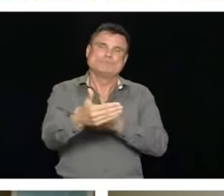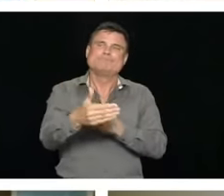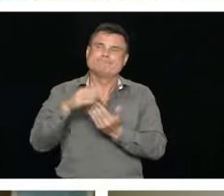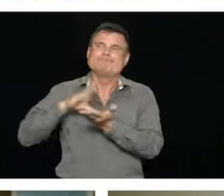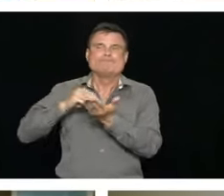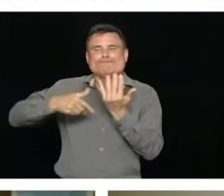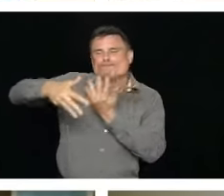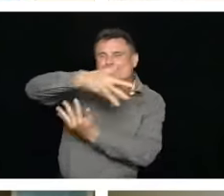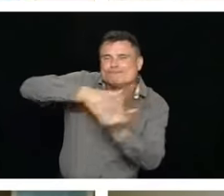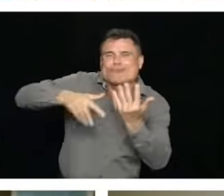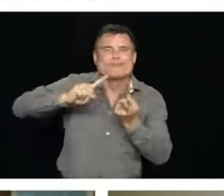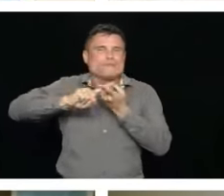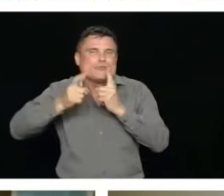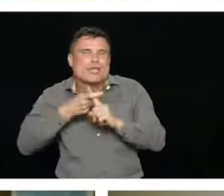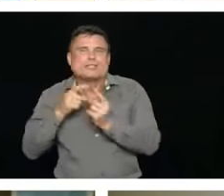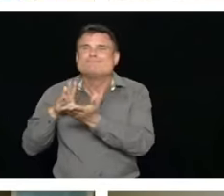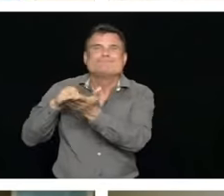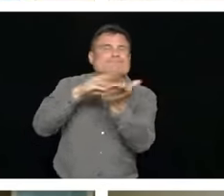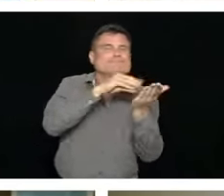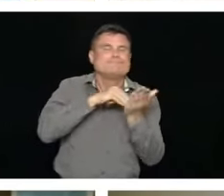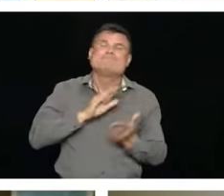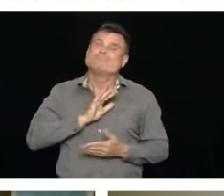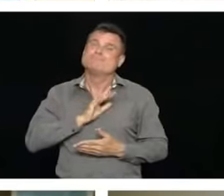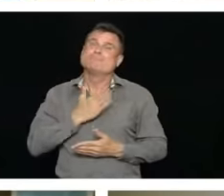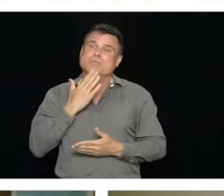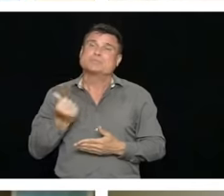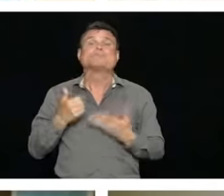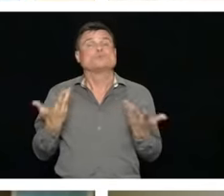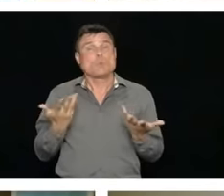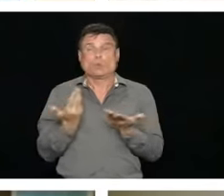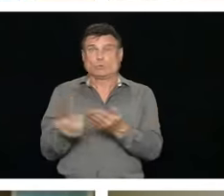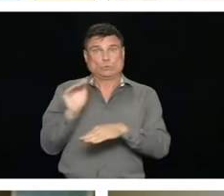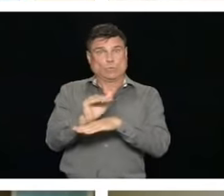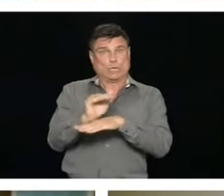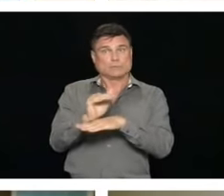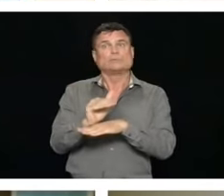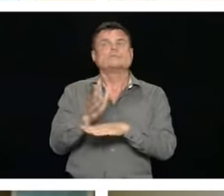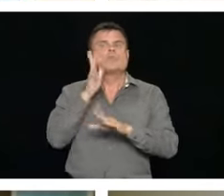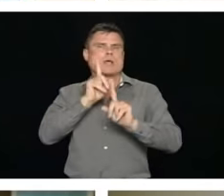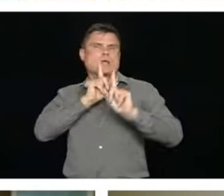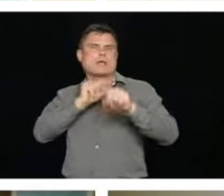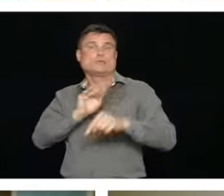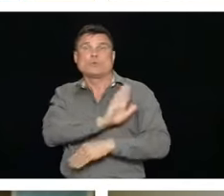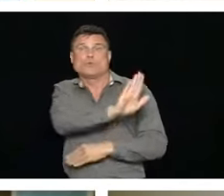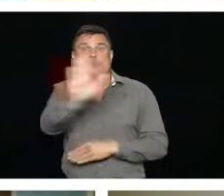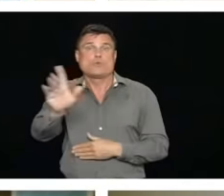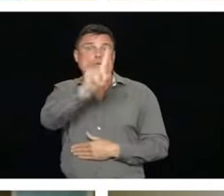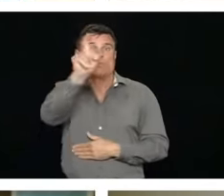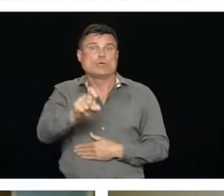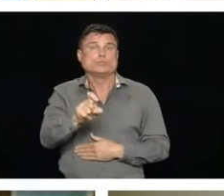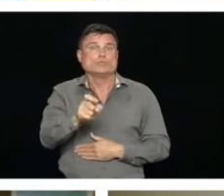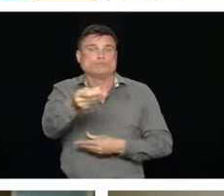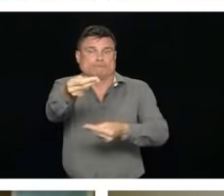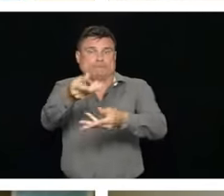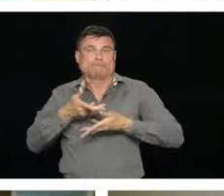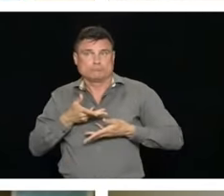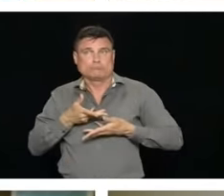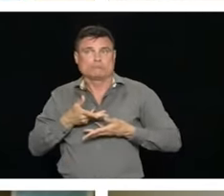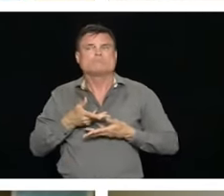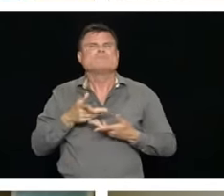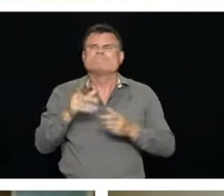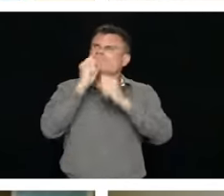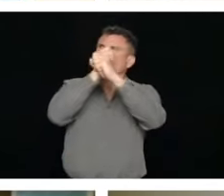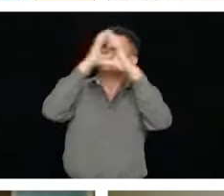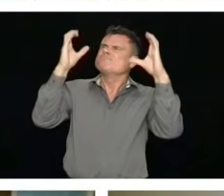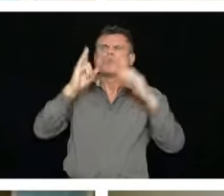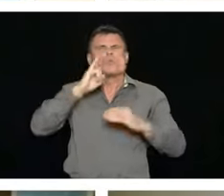questions and to help give us all a better idea about how schools are going to look for students next week. First, Minister